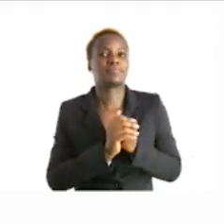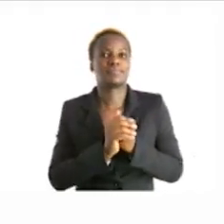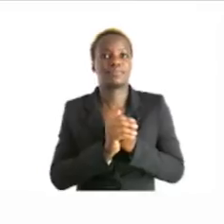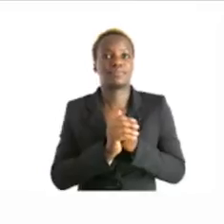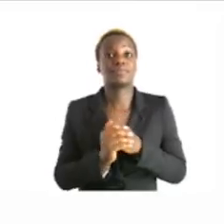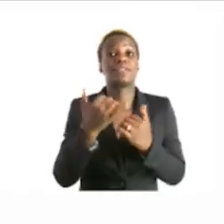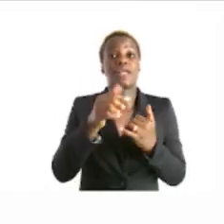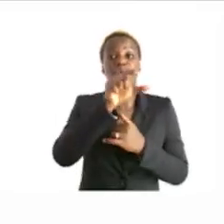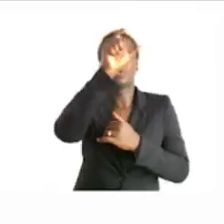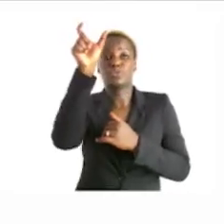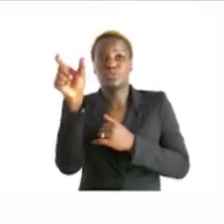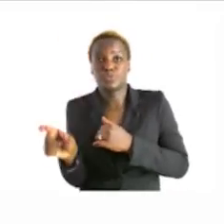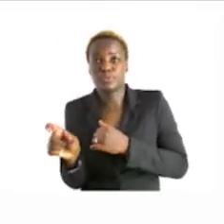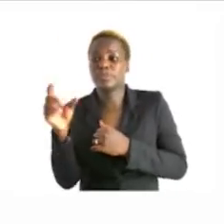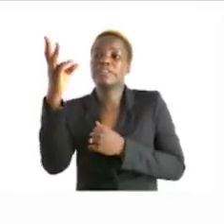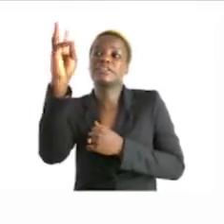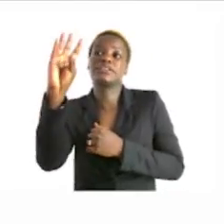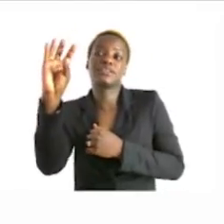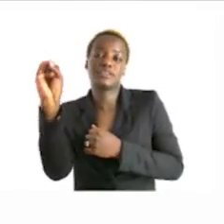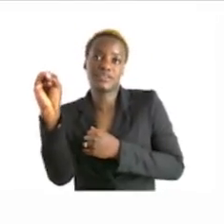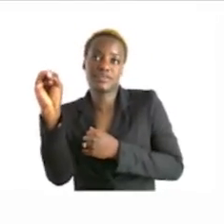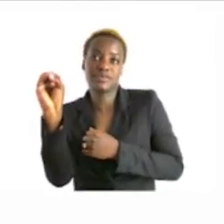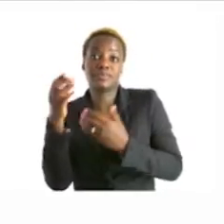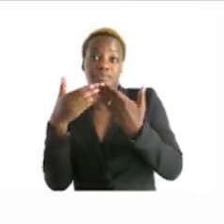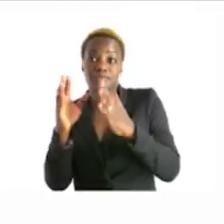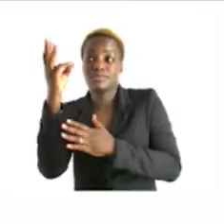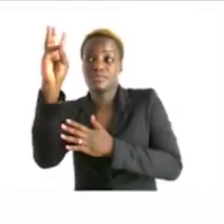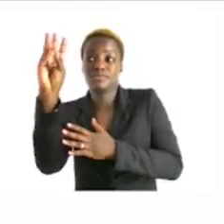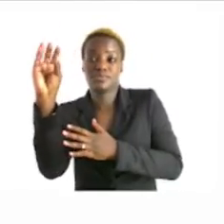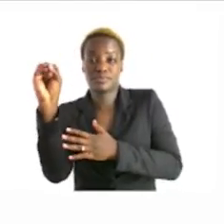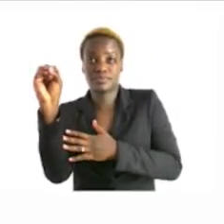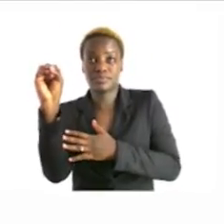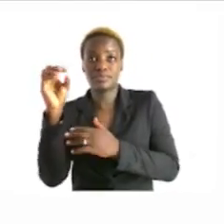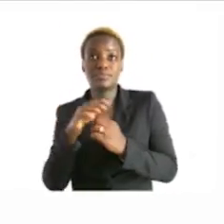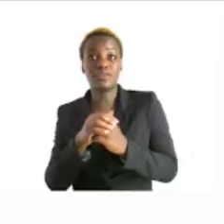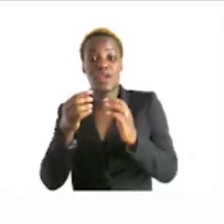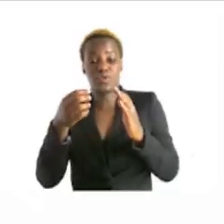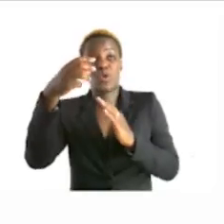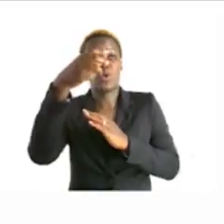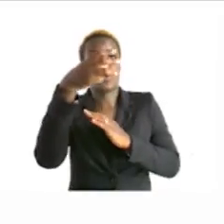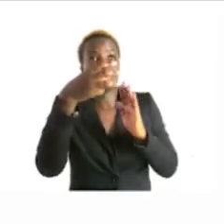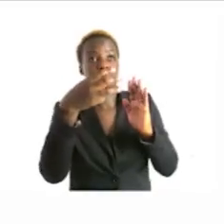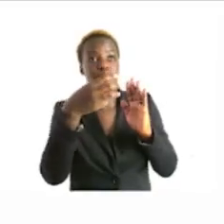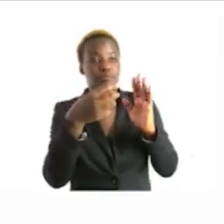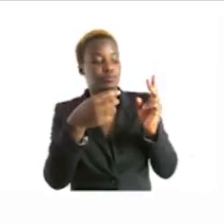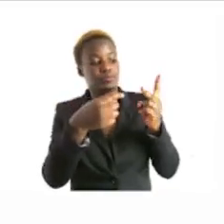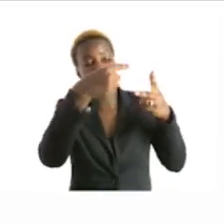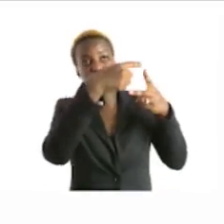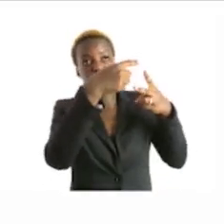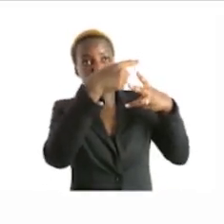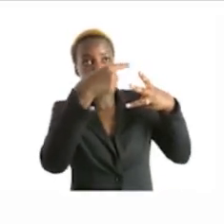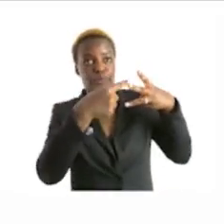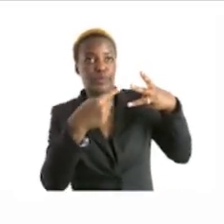60 if we have to stand at number 60 and we have to move three places forward what number